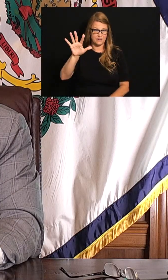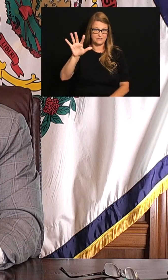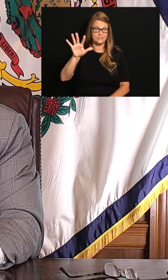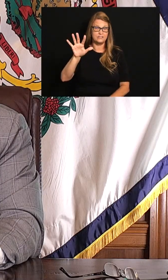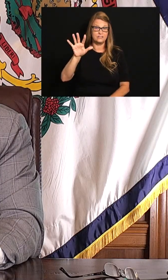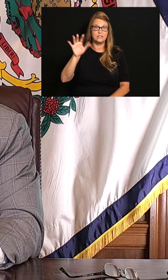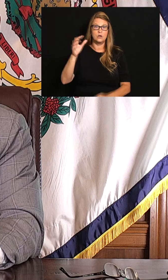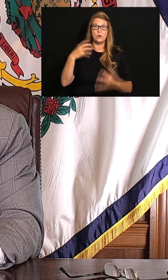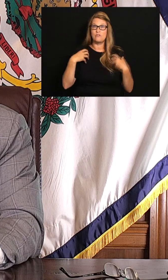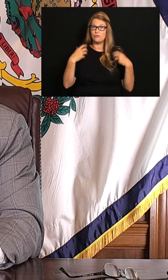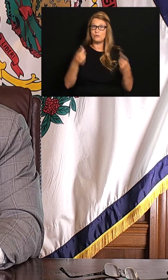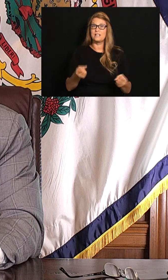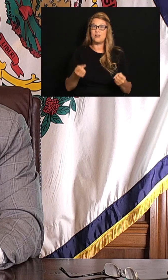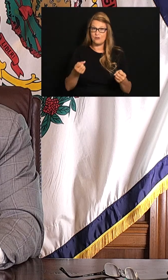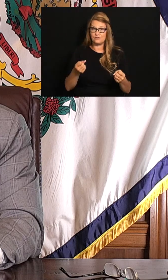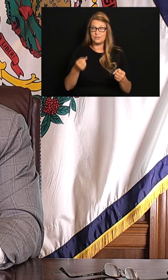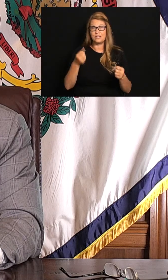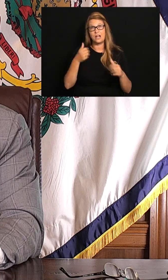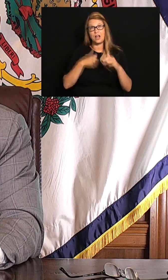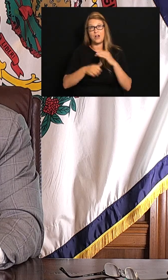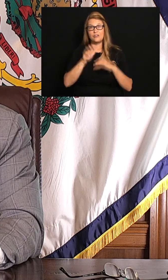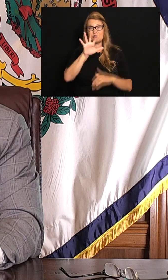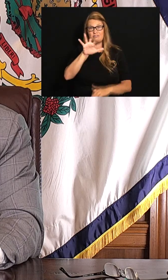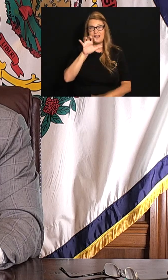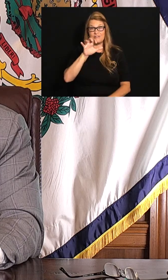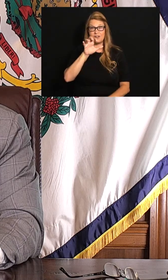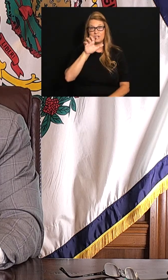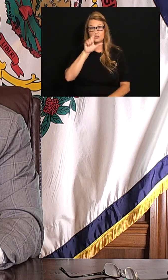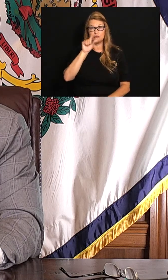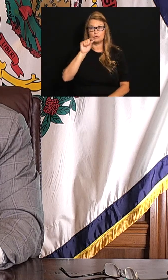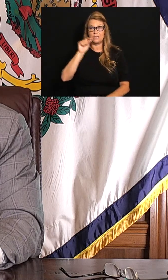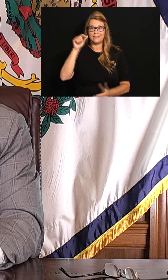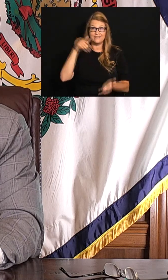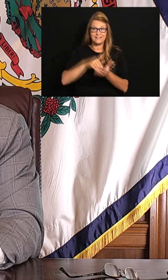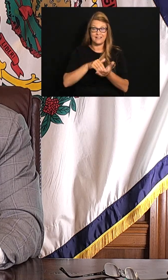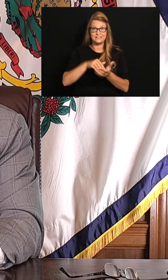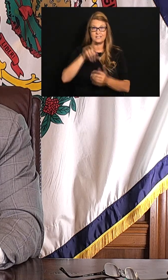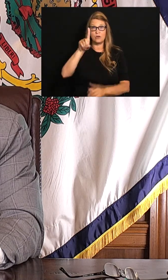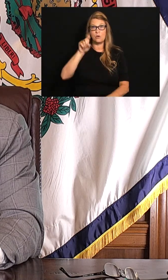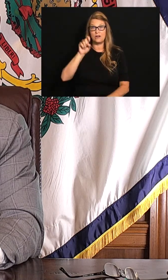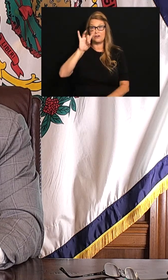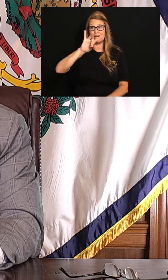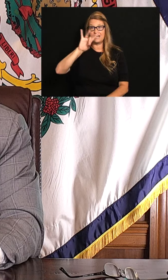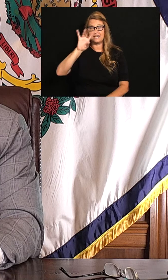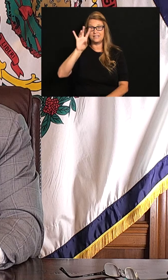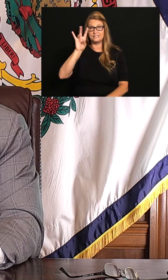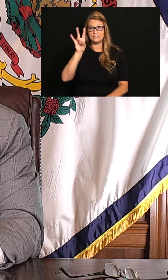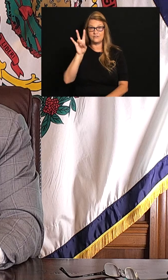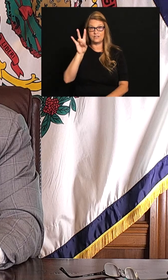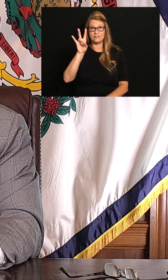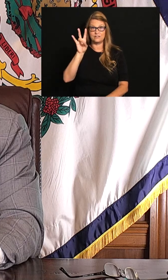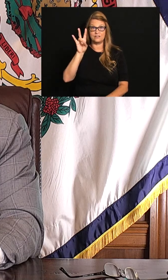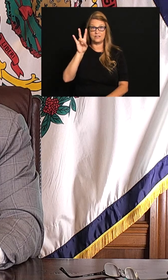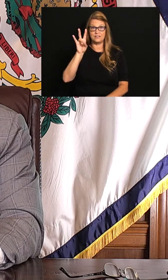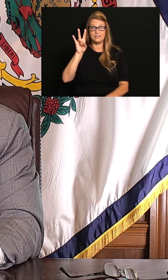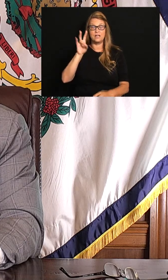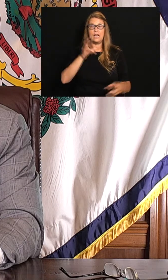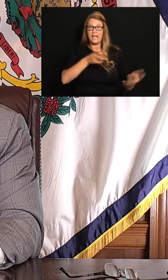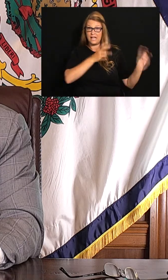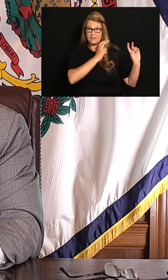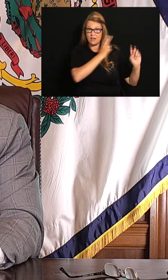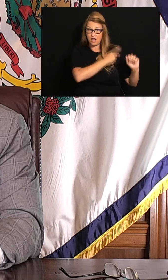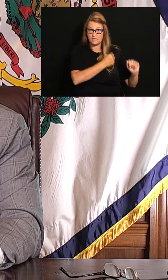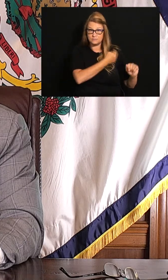We have recovered cases just under 520,000. 187 that are